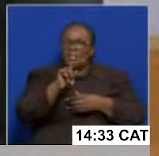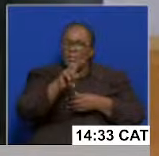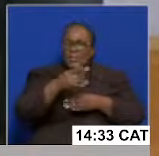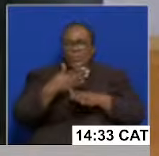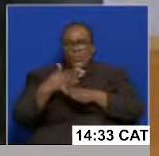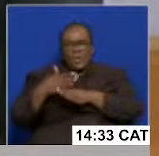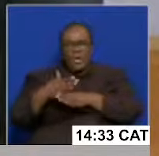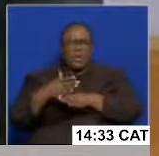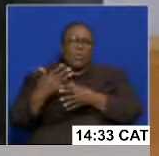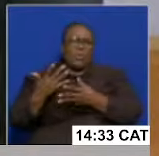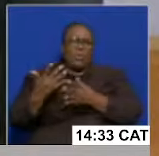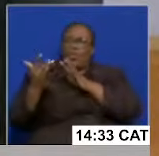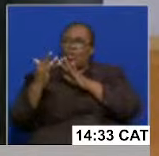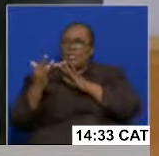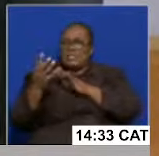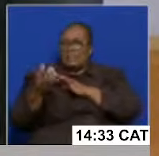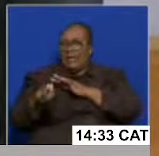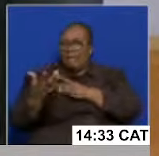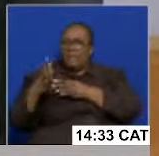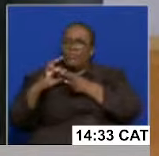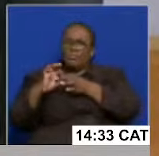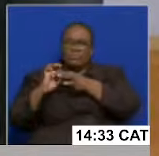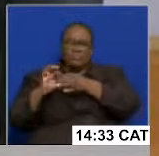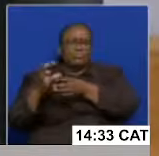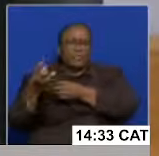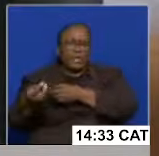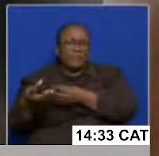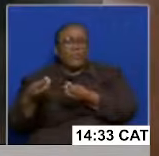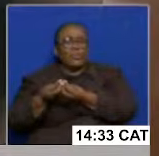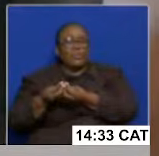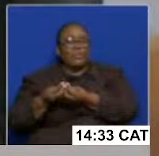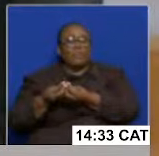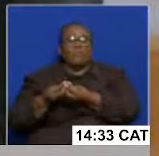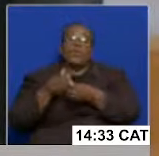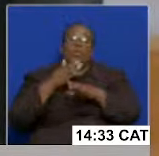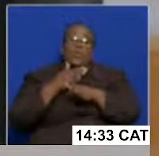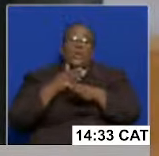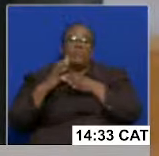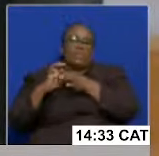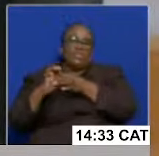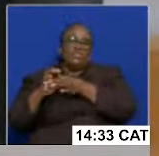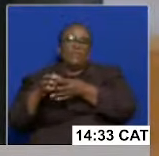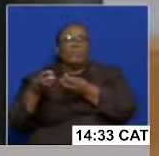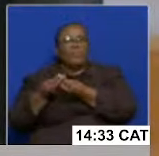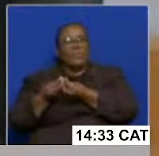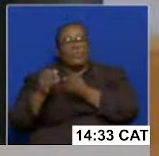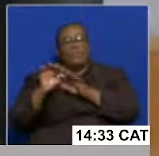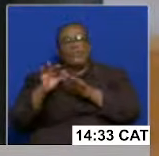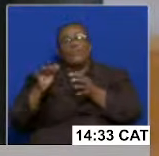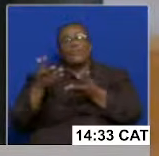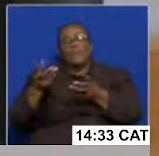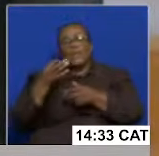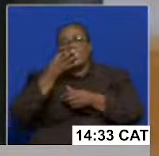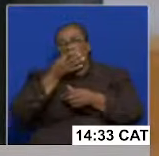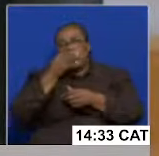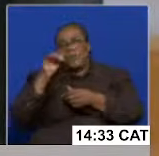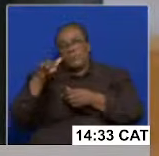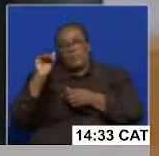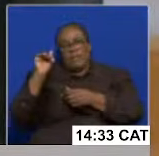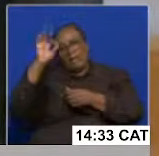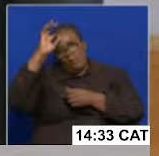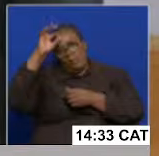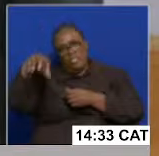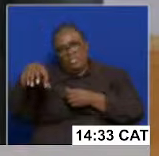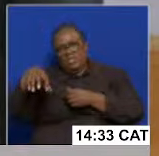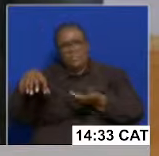and relationships work relationships with people in Rosebank Police Station. So